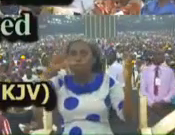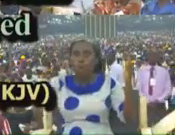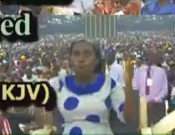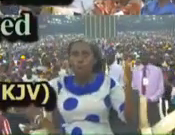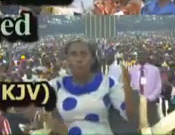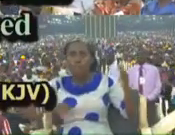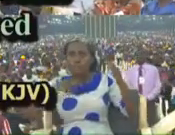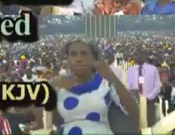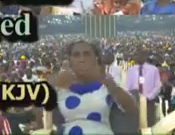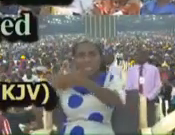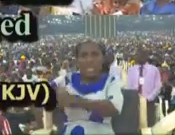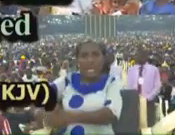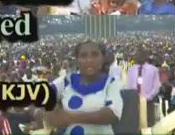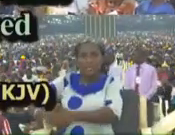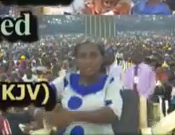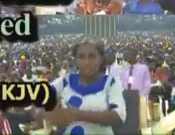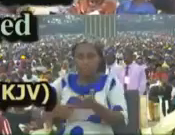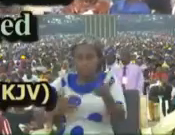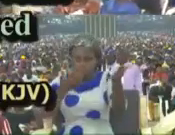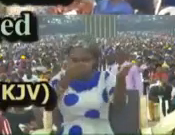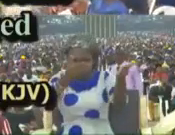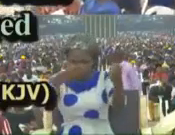Let him come to me.